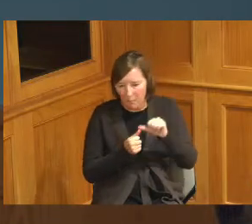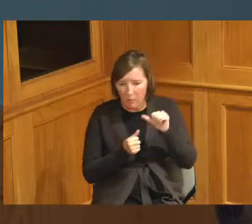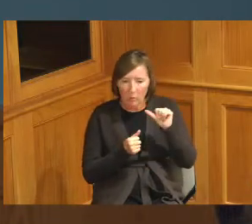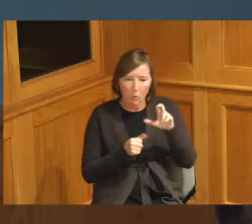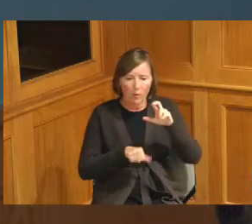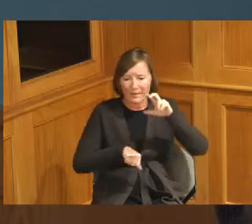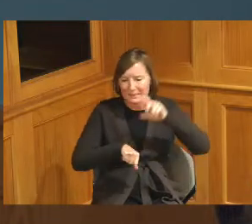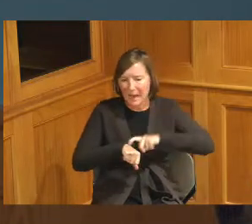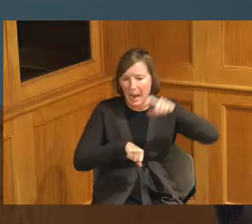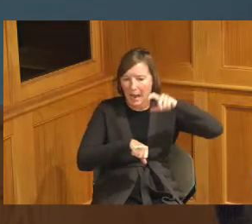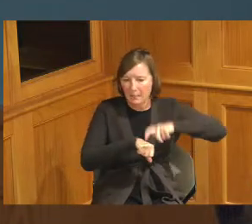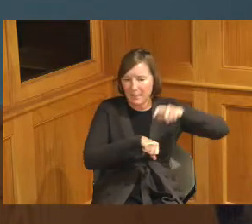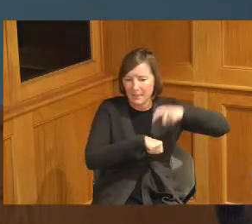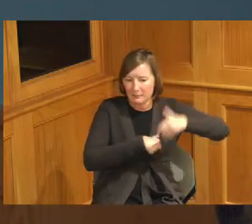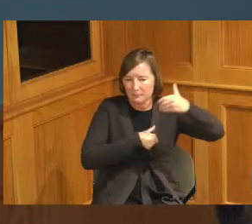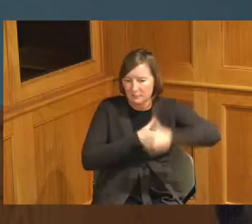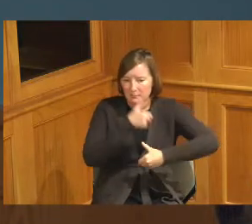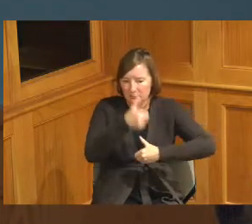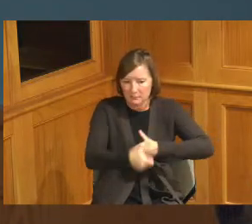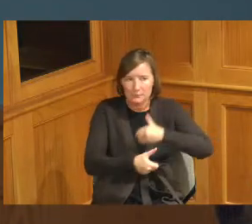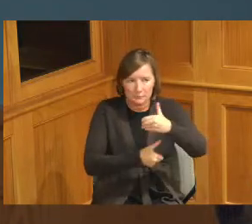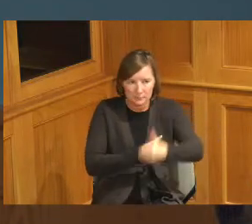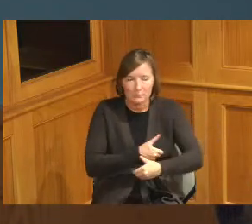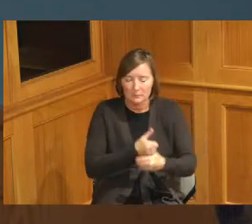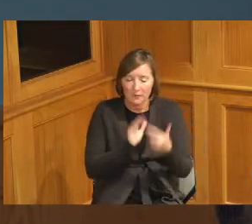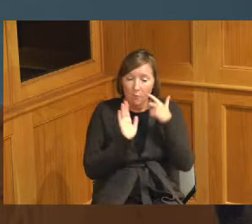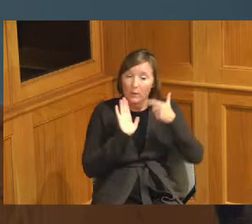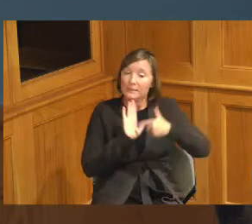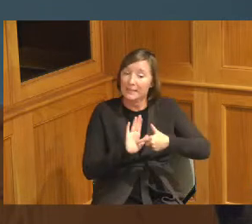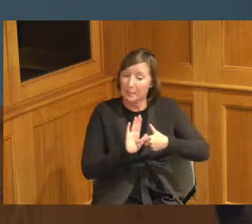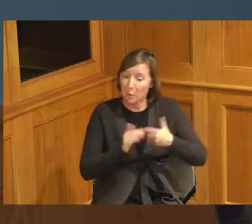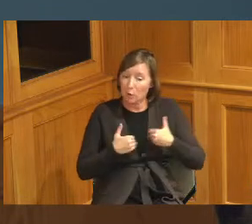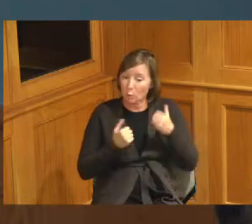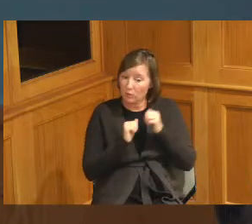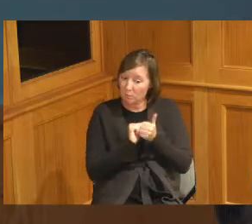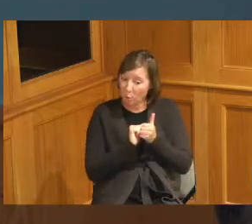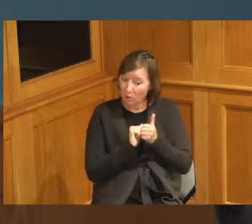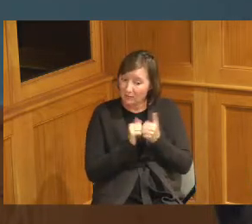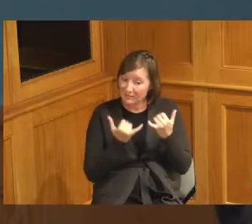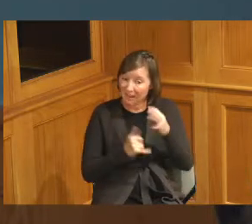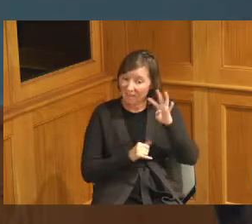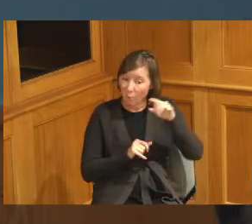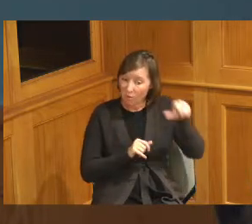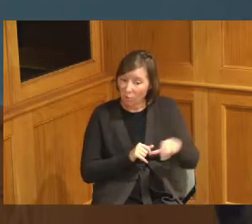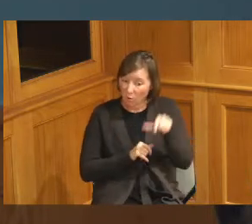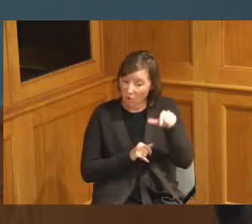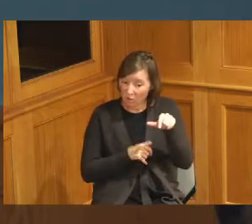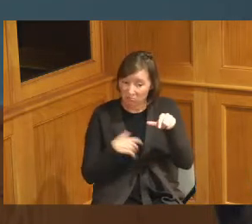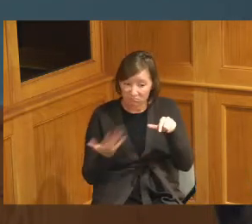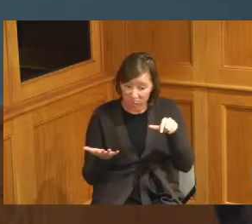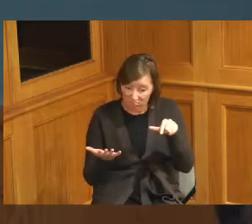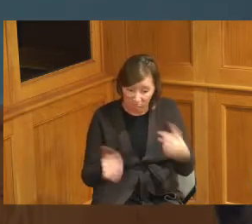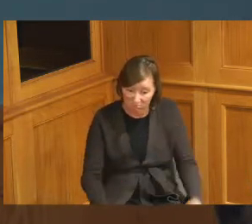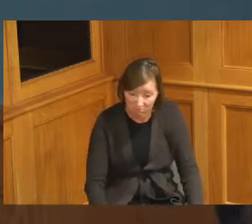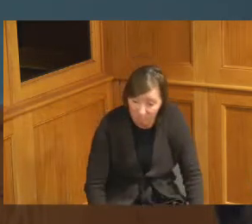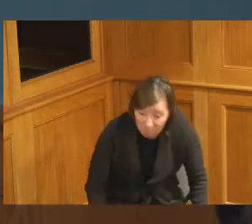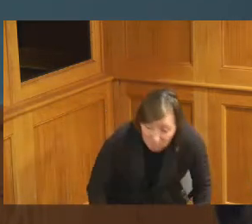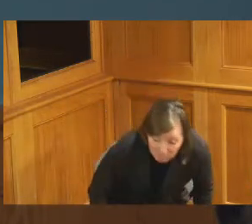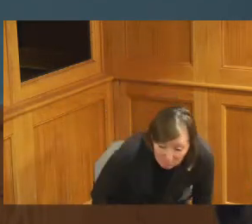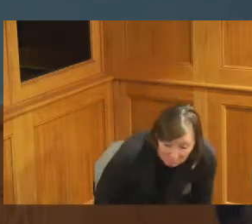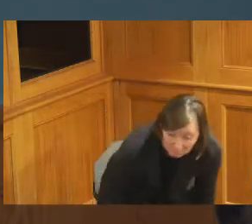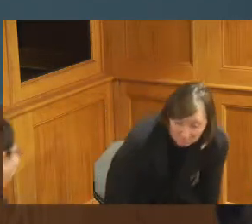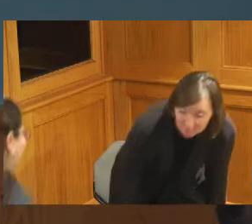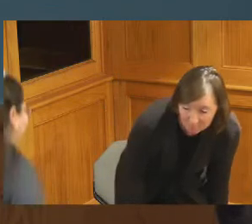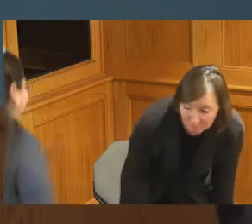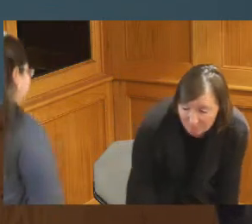timing. Like I wanted the youth sports, we're in the fourth quarter, so I can't put nothing or even suggest whether